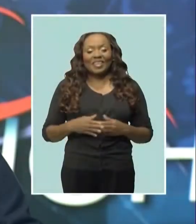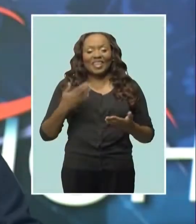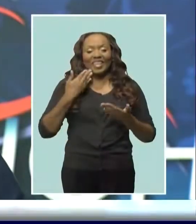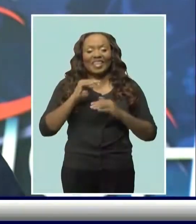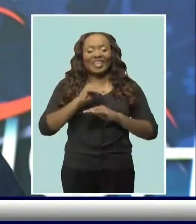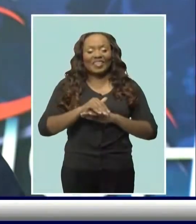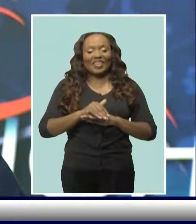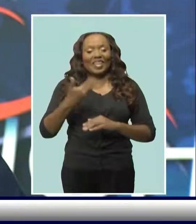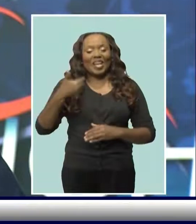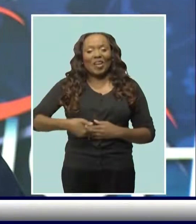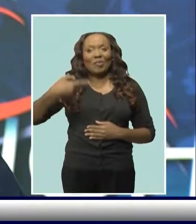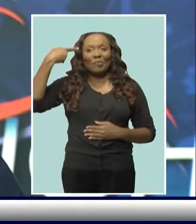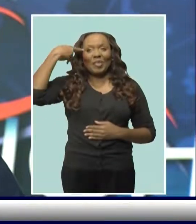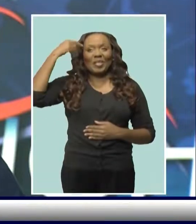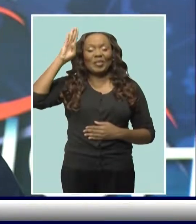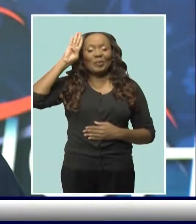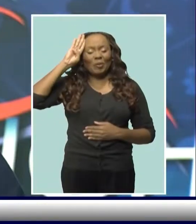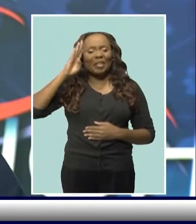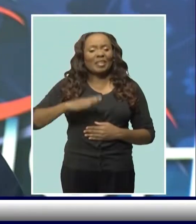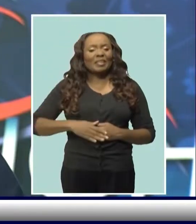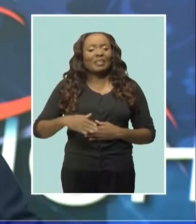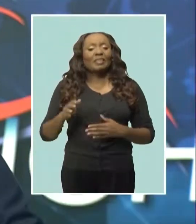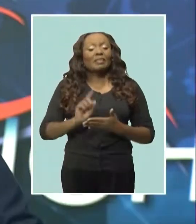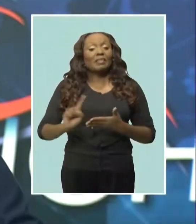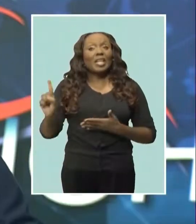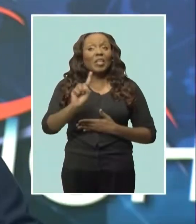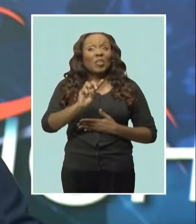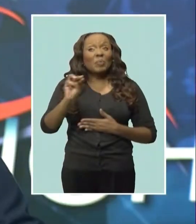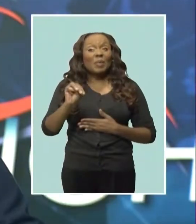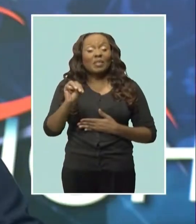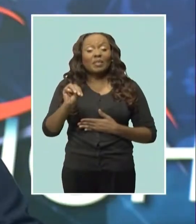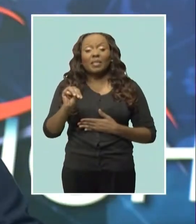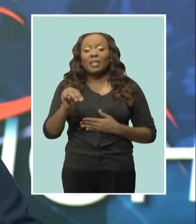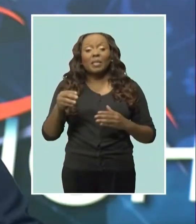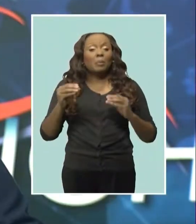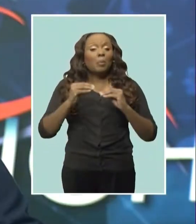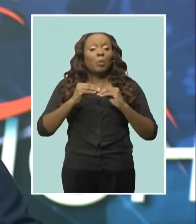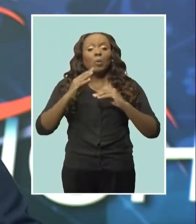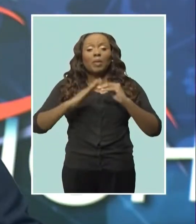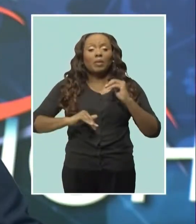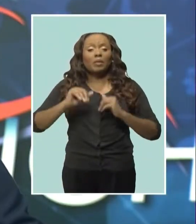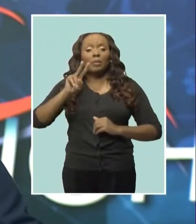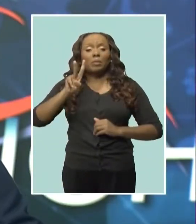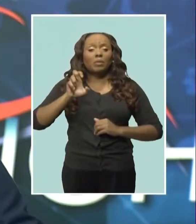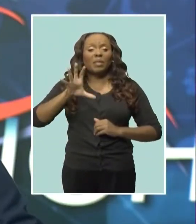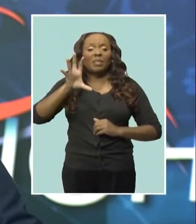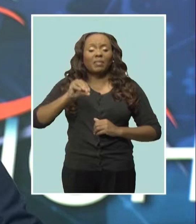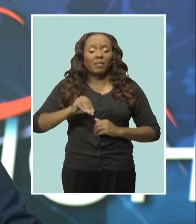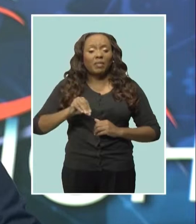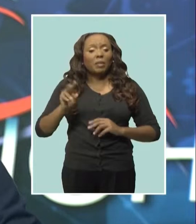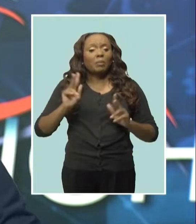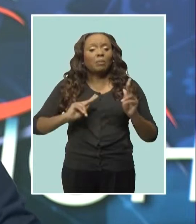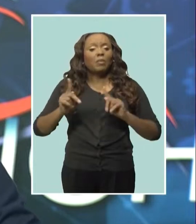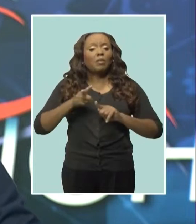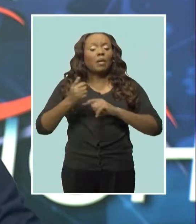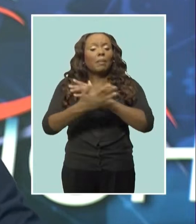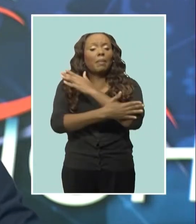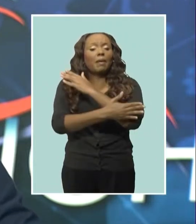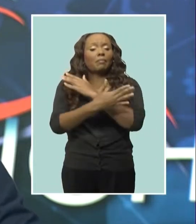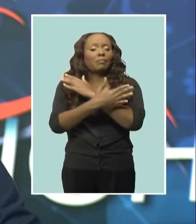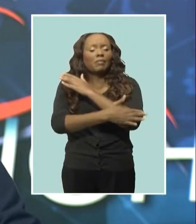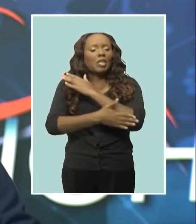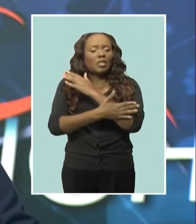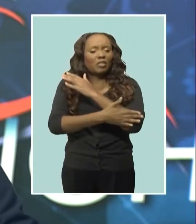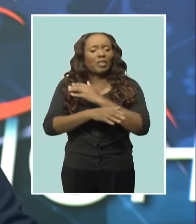Good evening, I'm Pearson Bowen. Come Monday, over 250 Liberians are expected to visit Barbados for a week